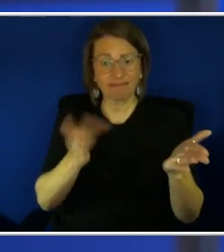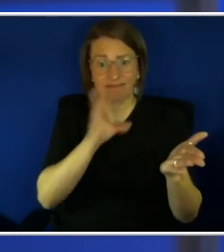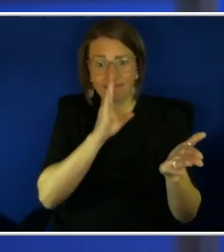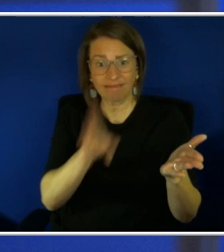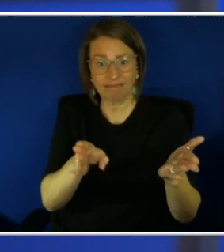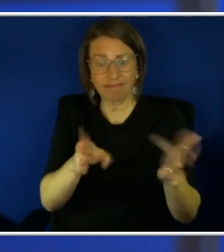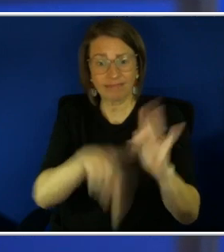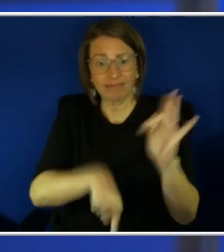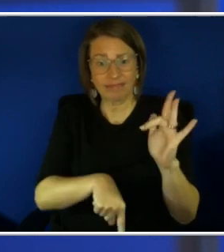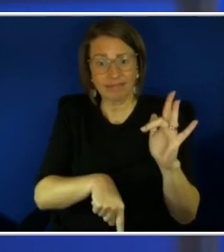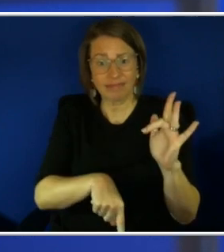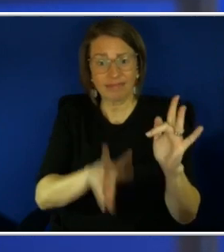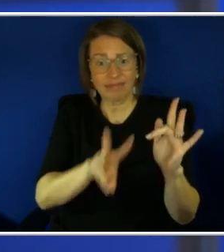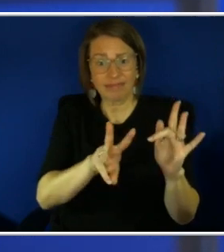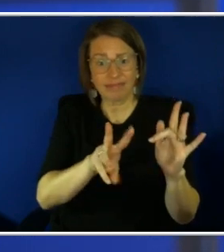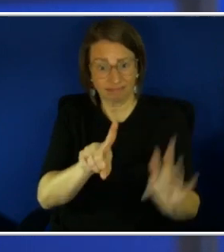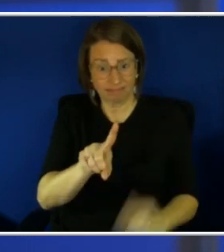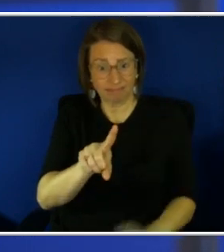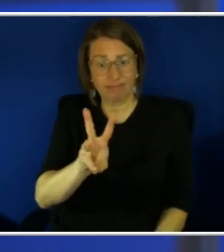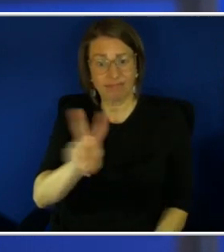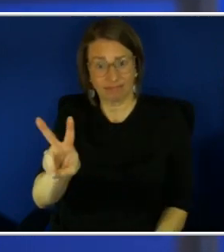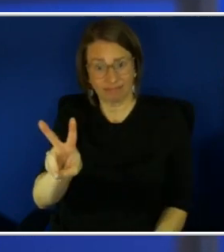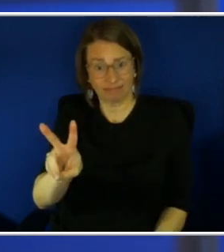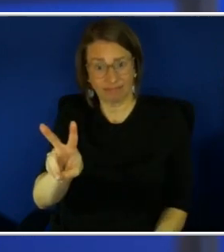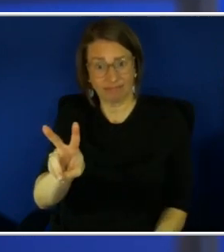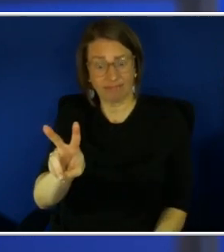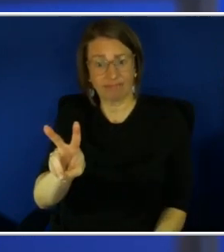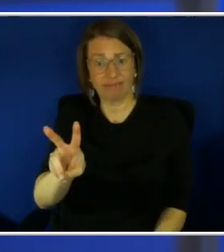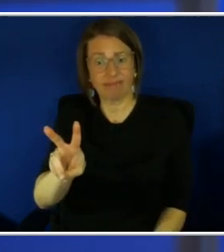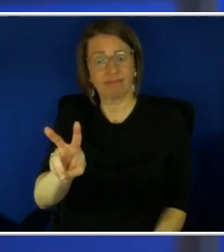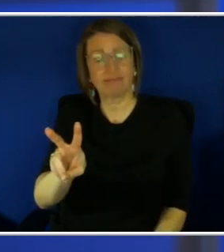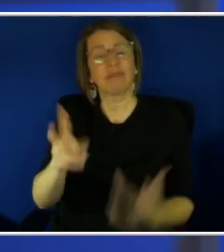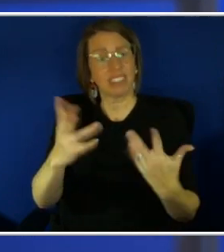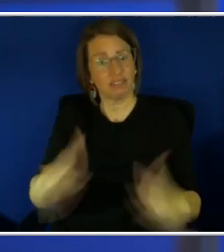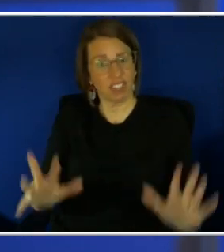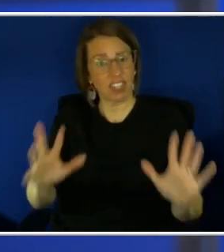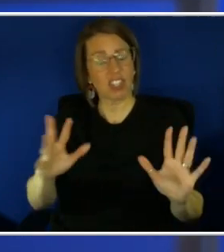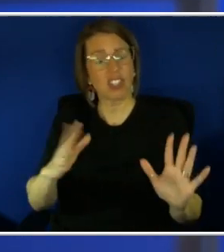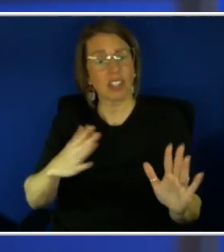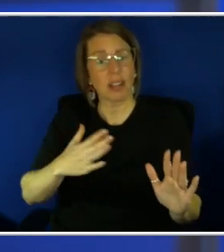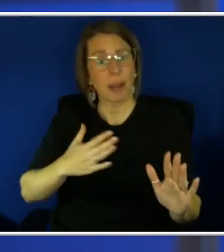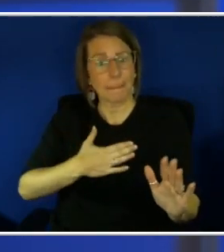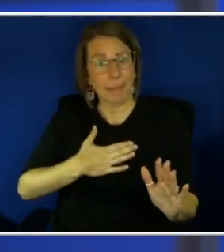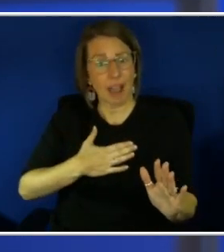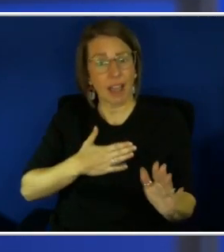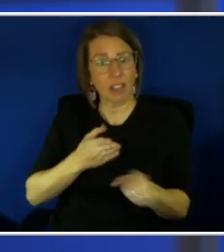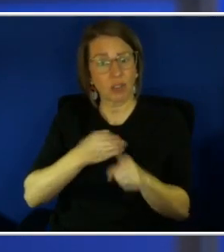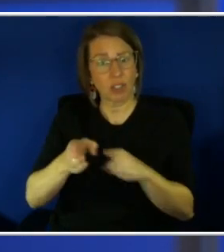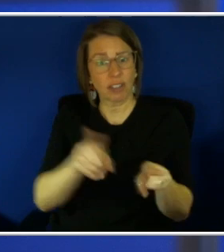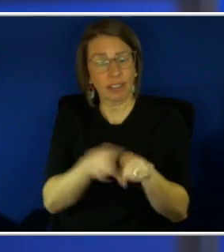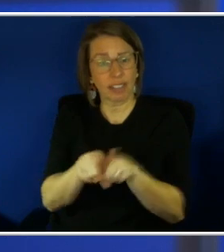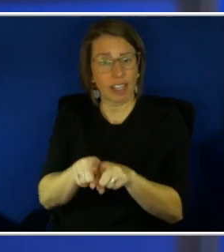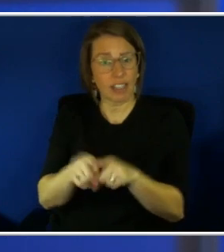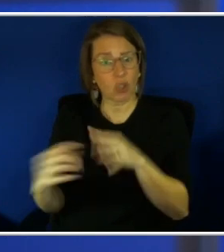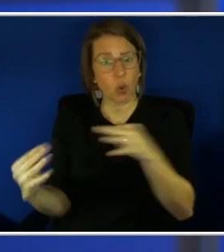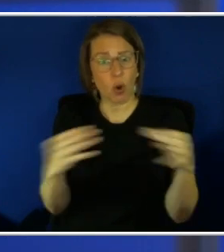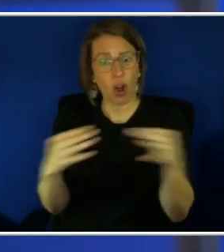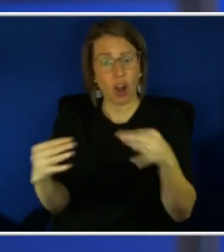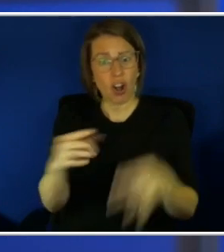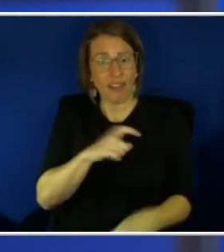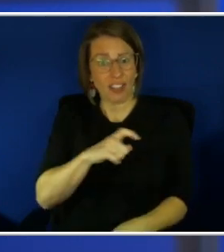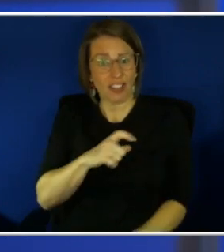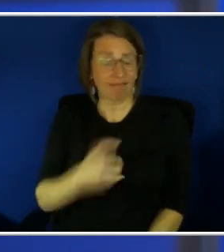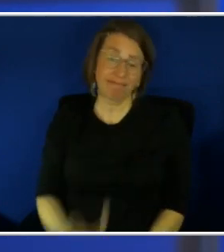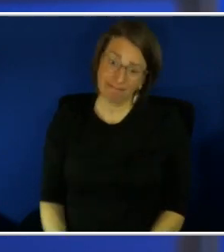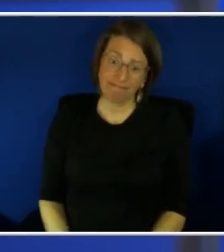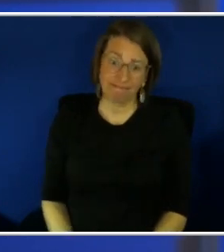W1, go W2, and I did. And I finished my career as a warrant officer, and had a good career. That's great. How